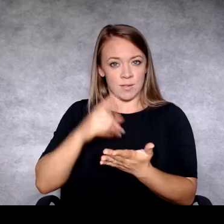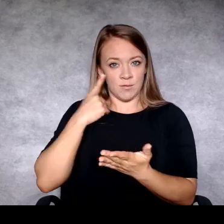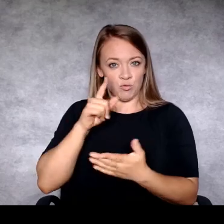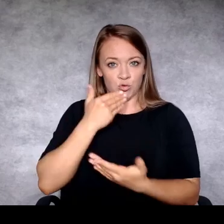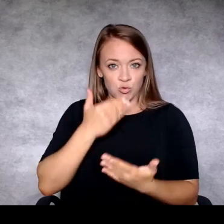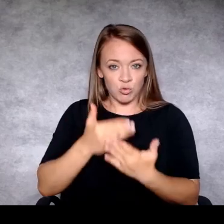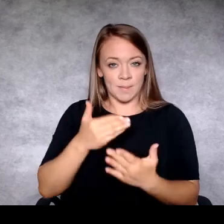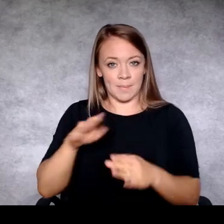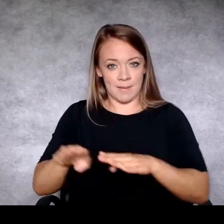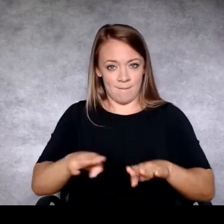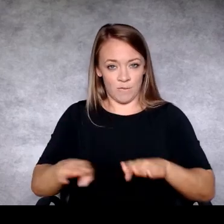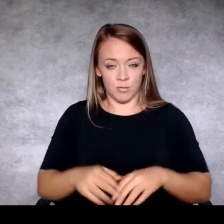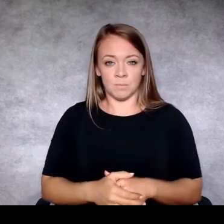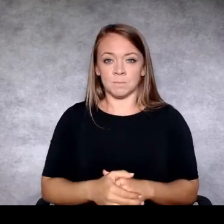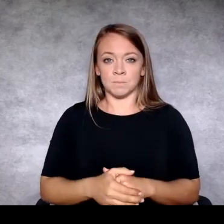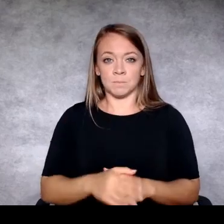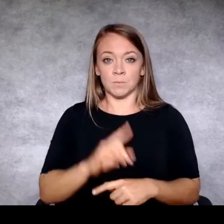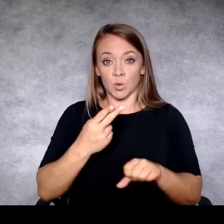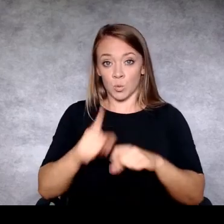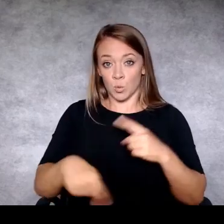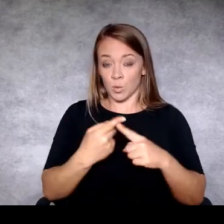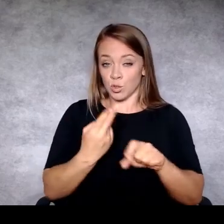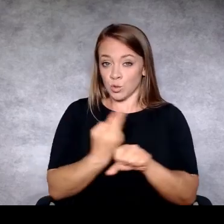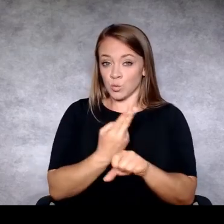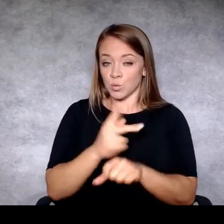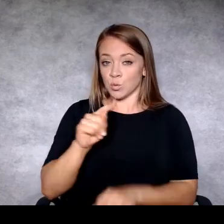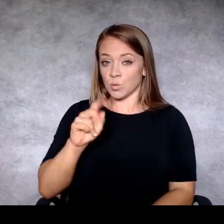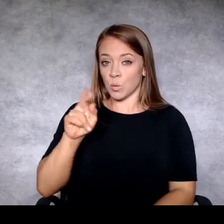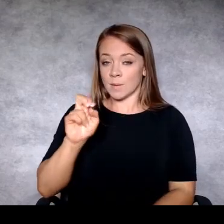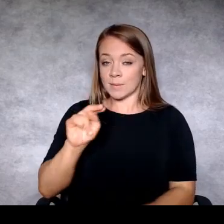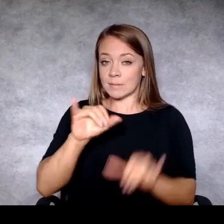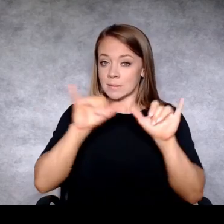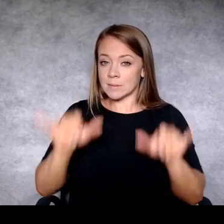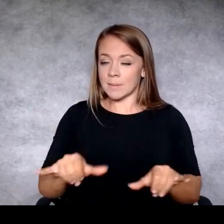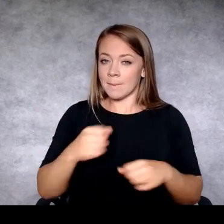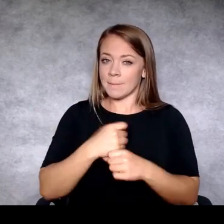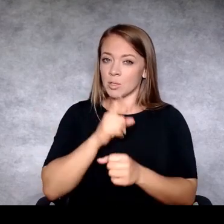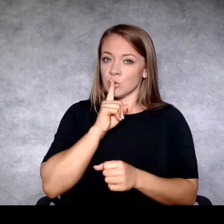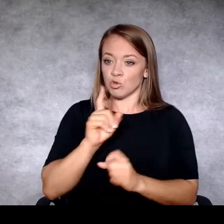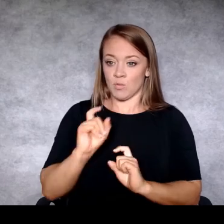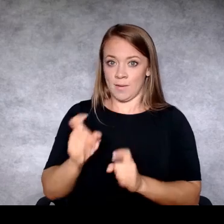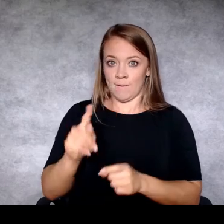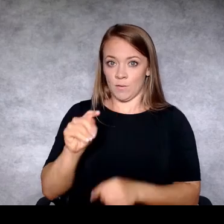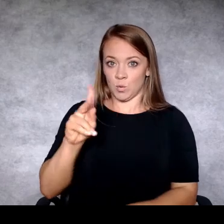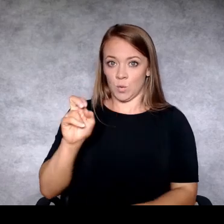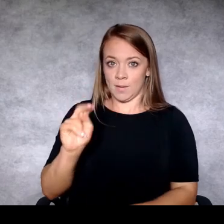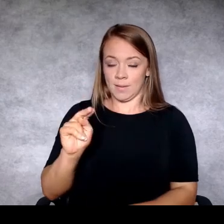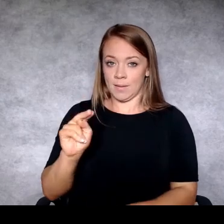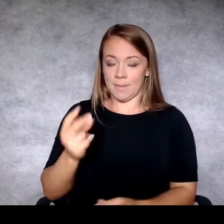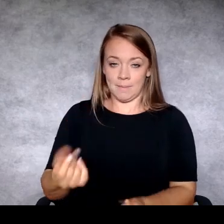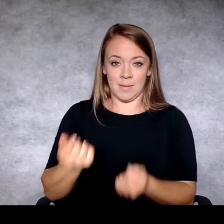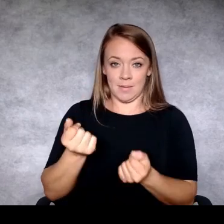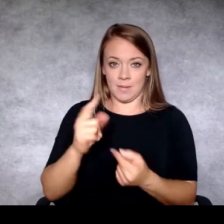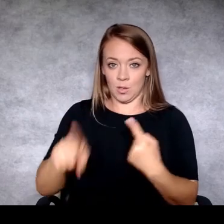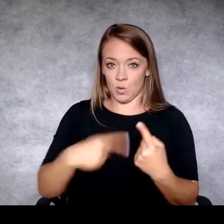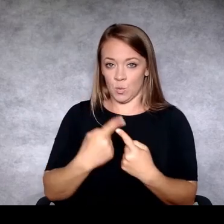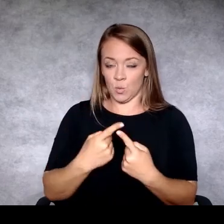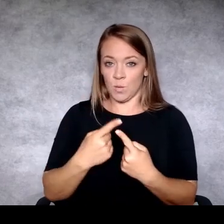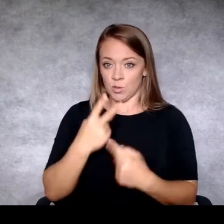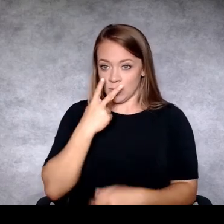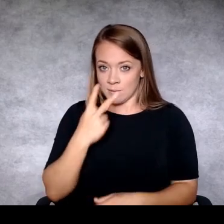behaviors. When implementing token systems, ensure that tokens are given immediately when target behaviors